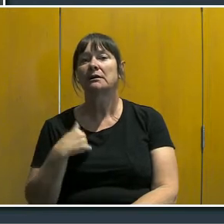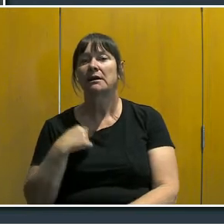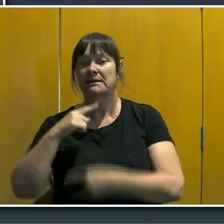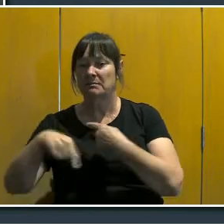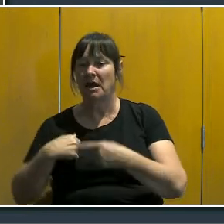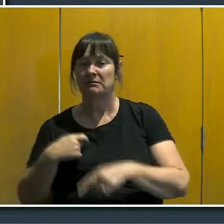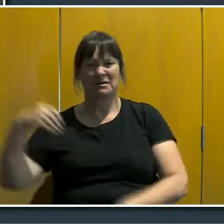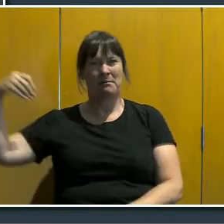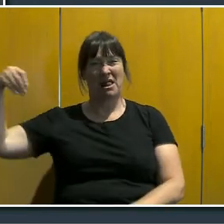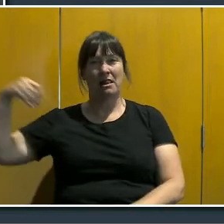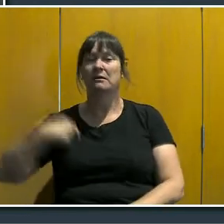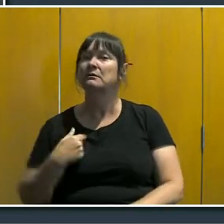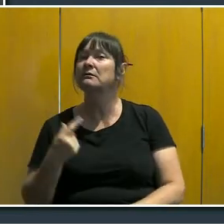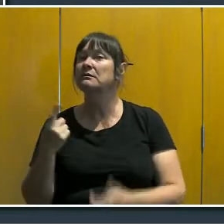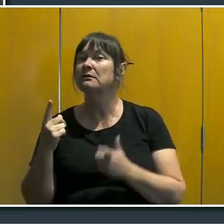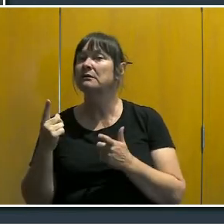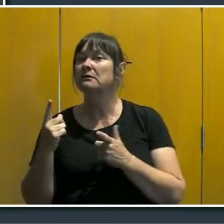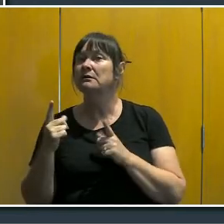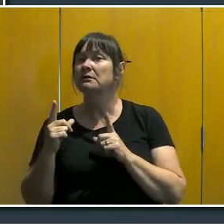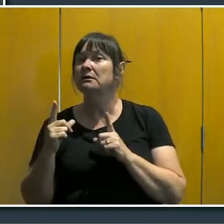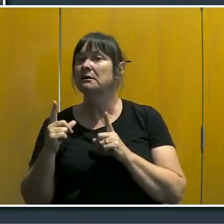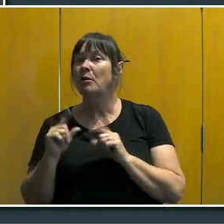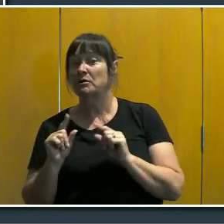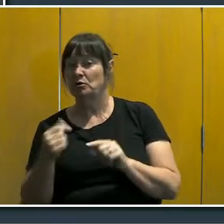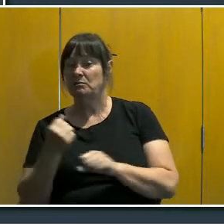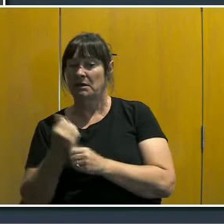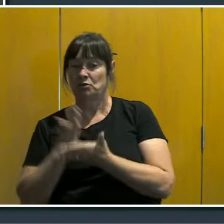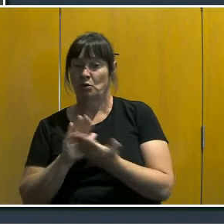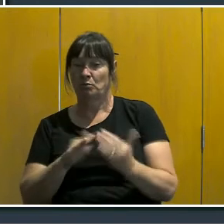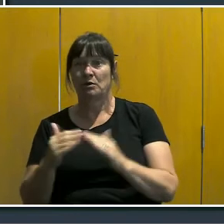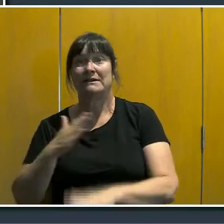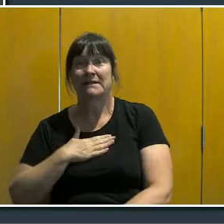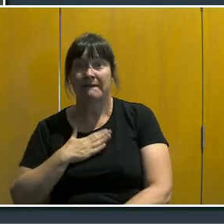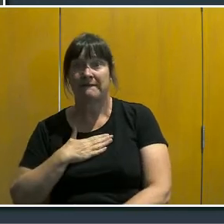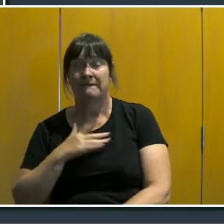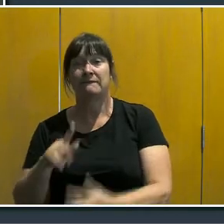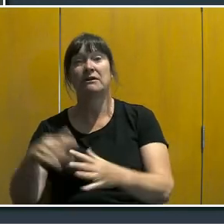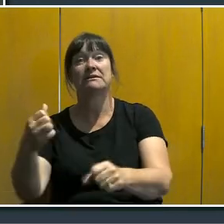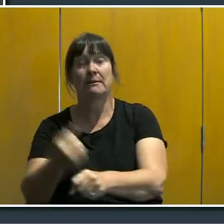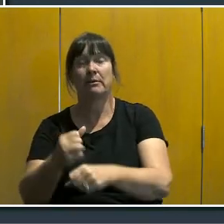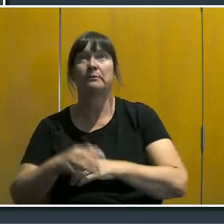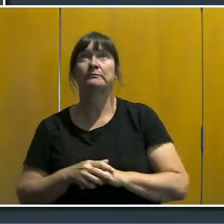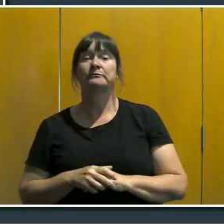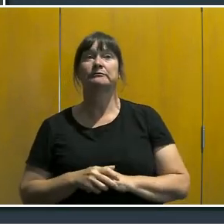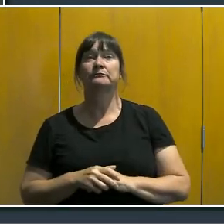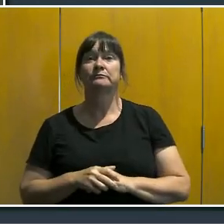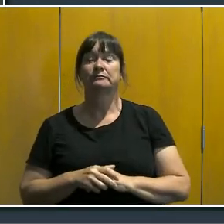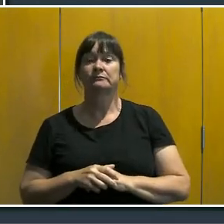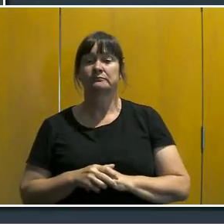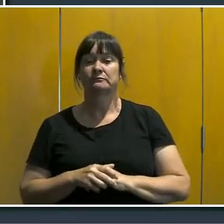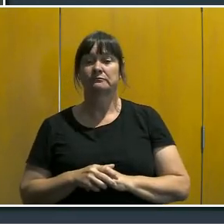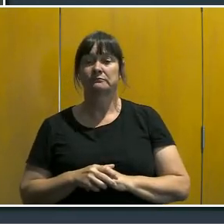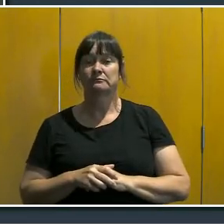to keep a portion of one's community safe. For example, we clear